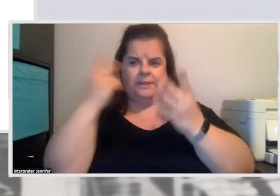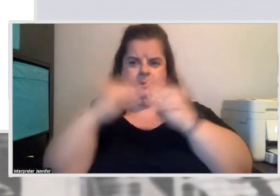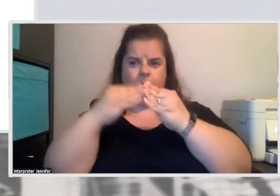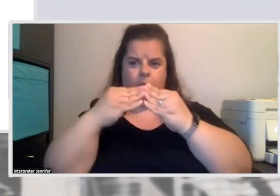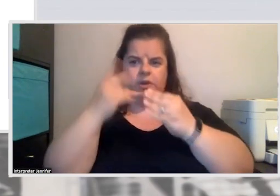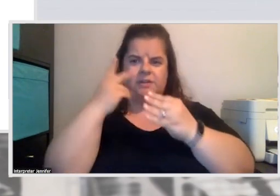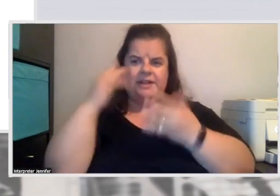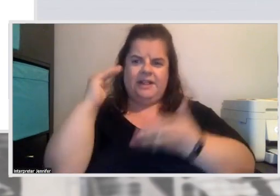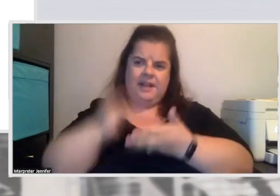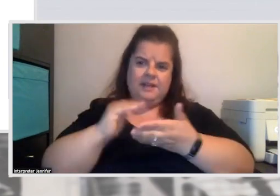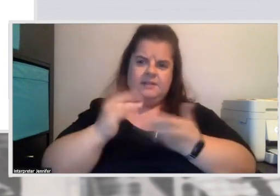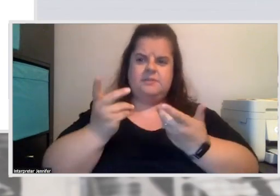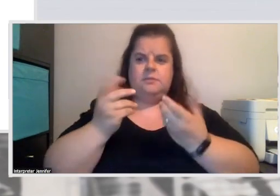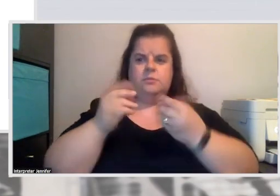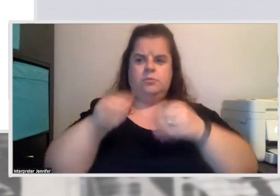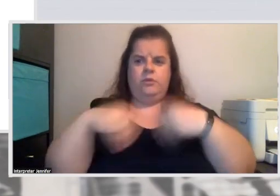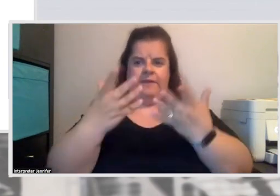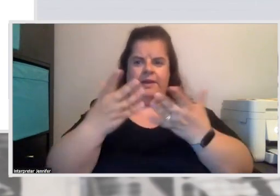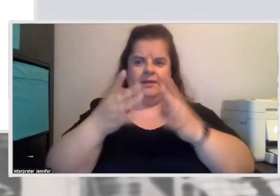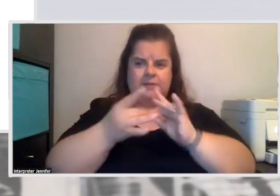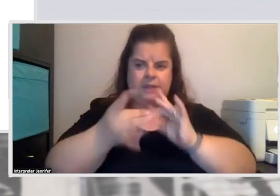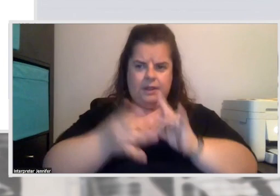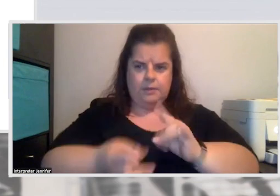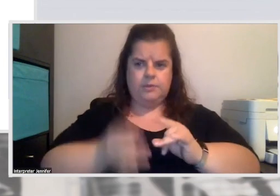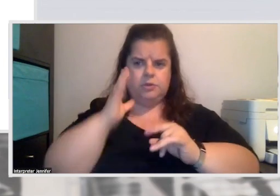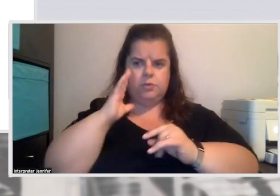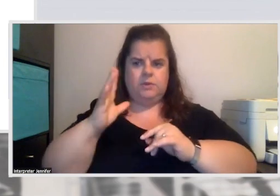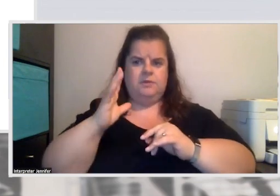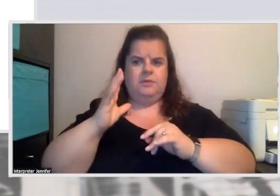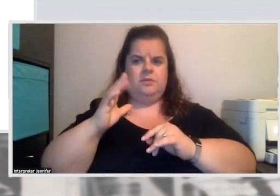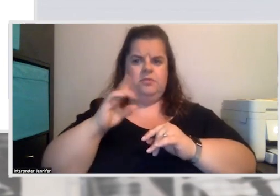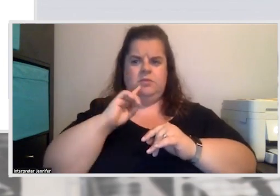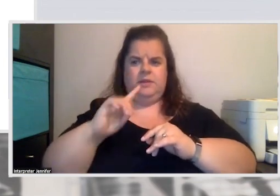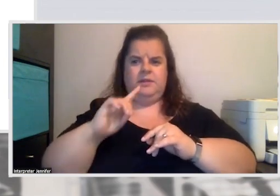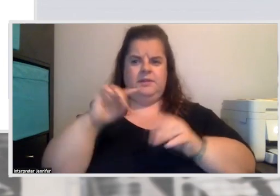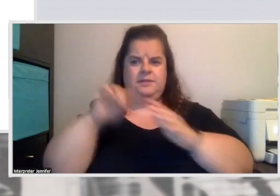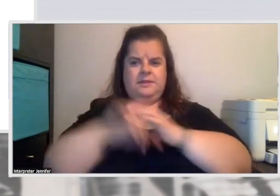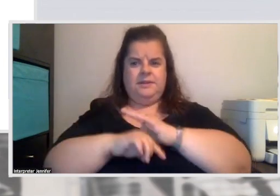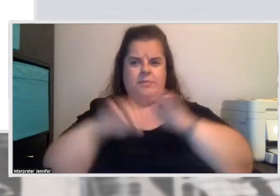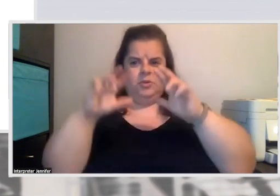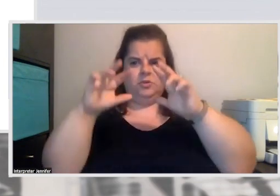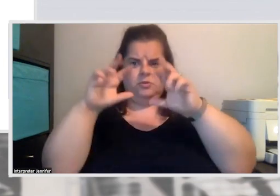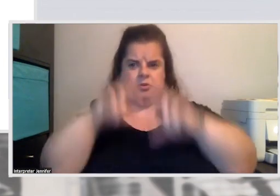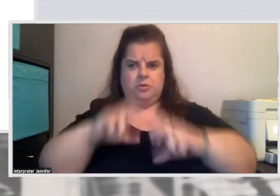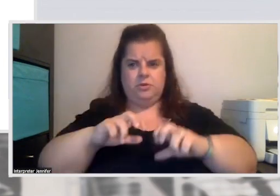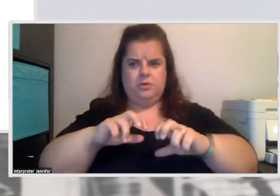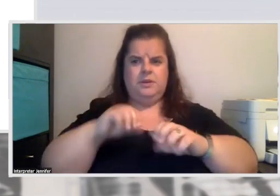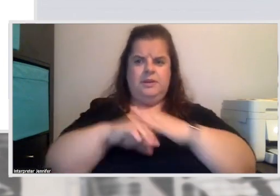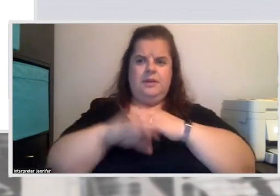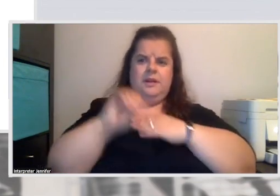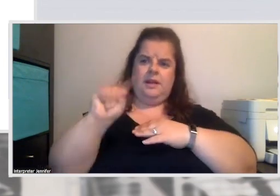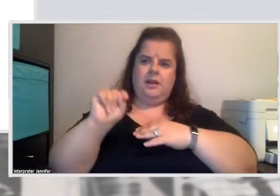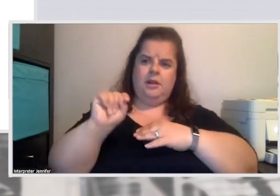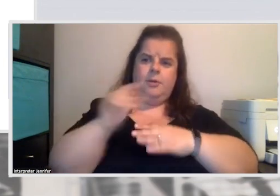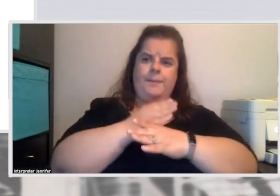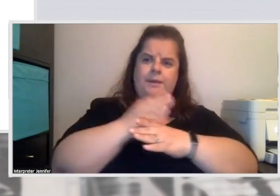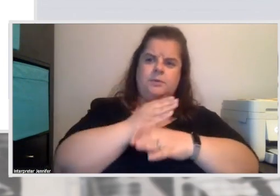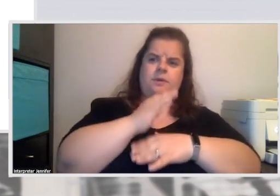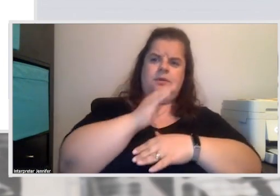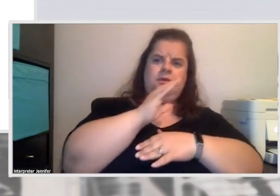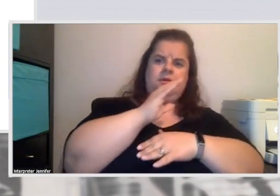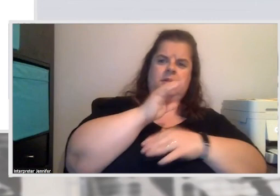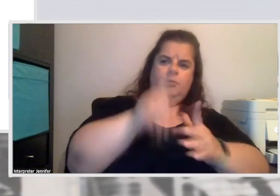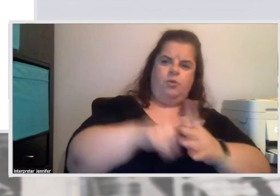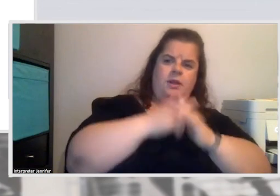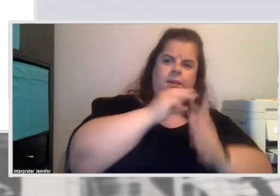through that. But we're really going to be revamping that in October when we have that space in between the preliminary mayor's budget and